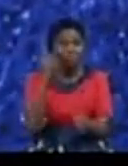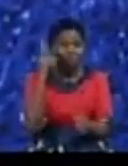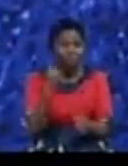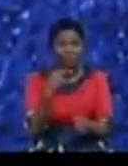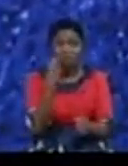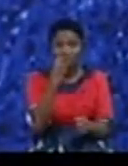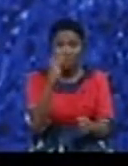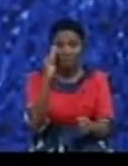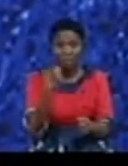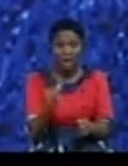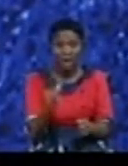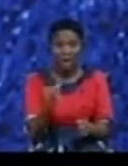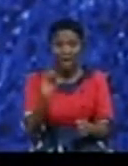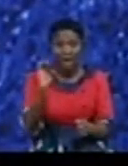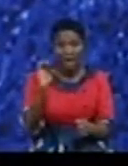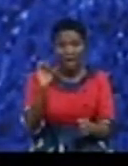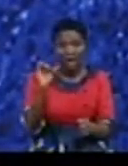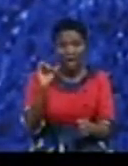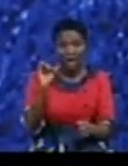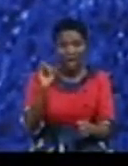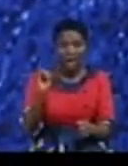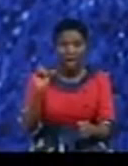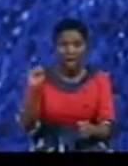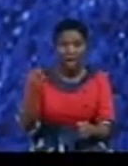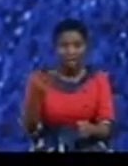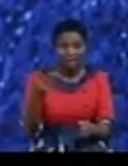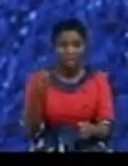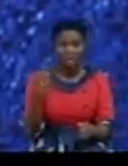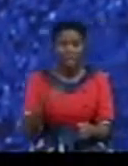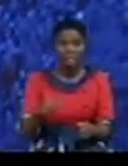Isaiah the prophet, saying,